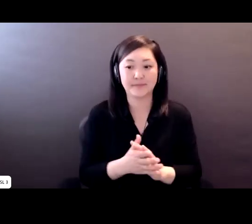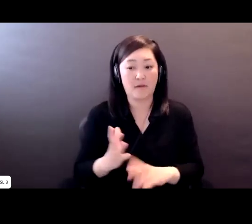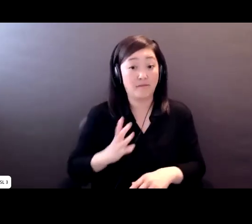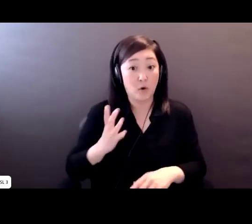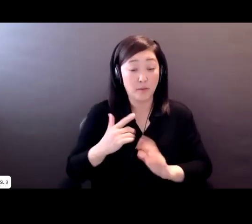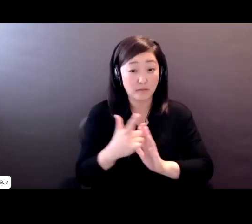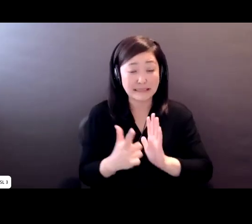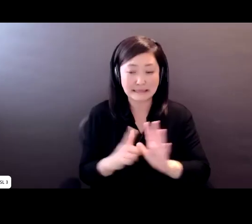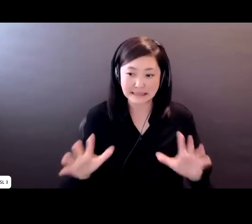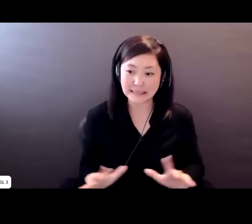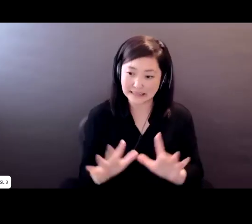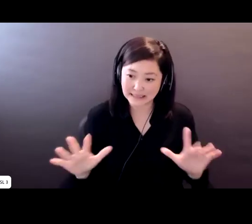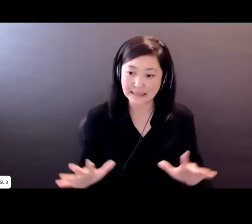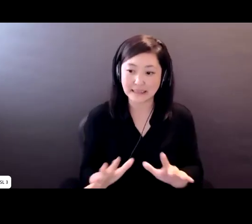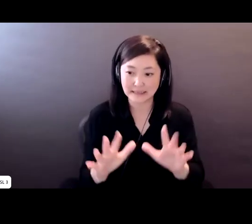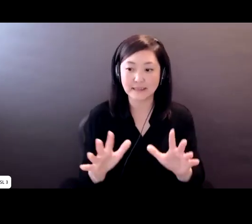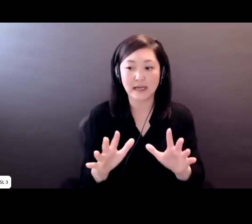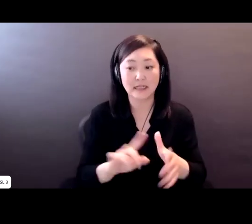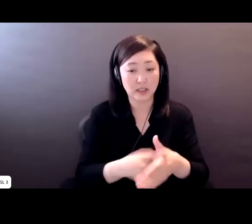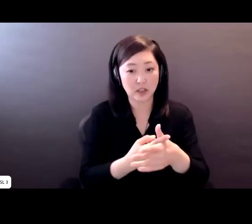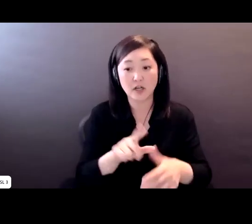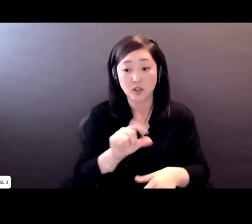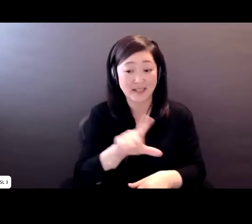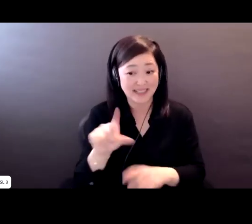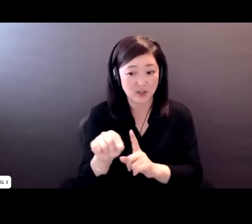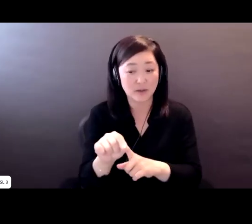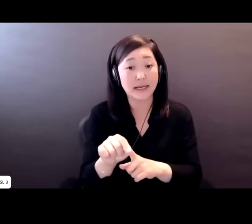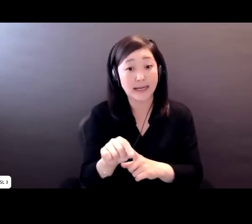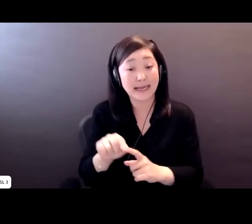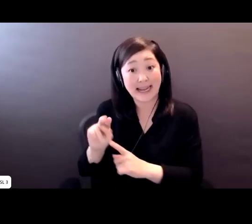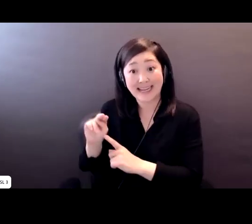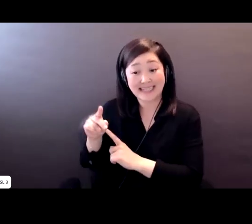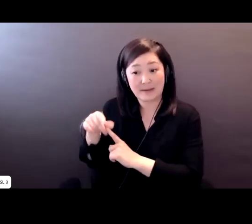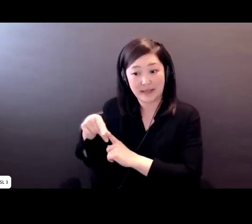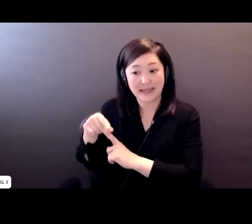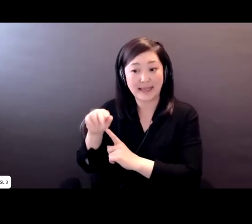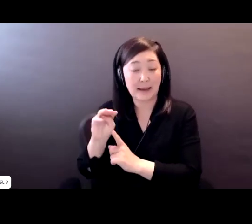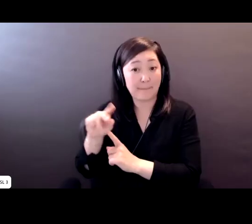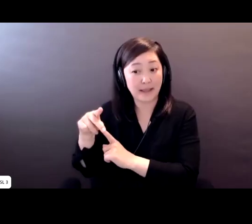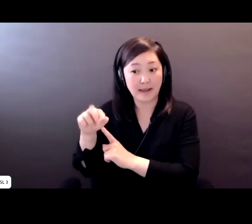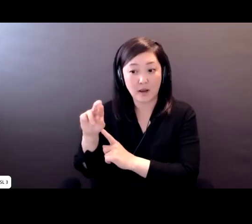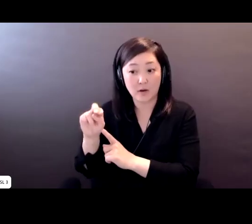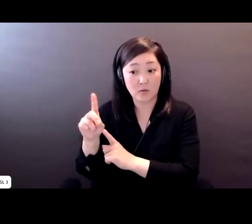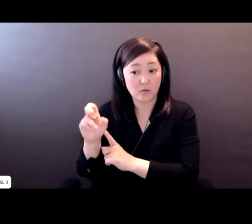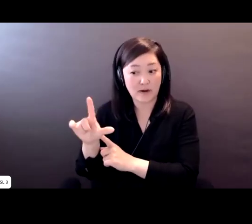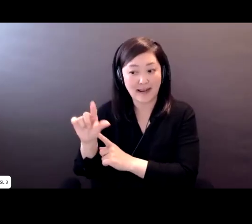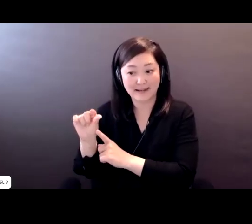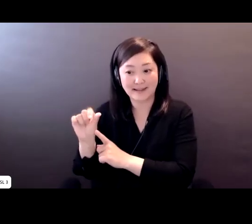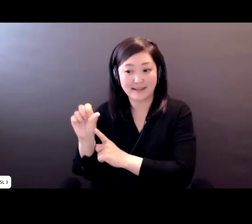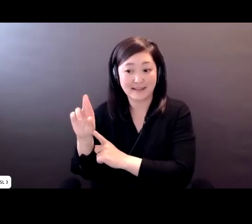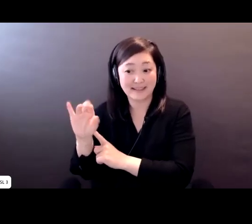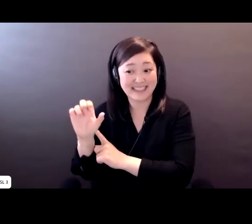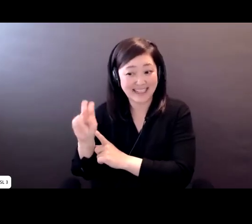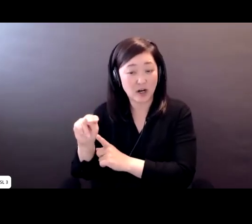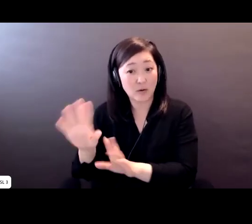in 2020, when NDP MP Randall Garrison introduced a private member's bill,